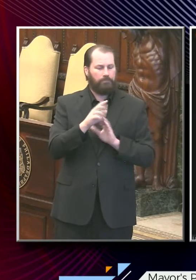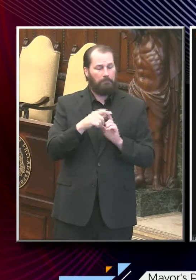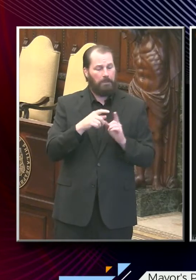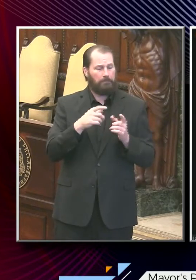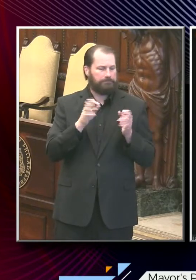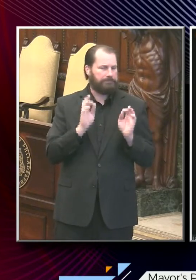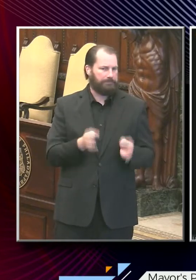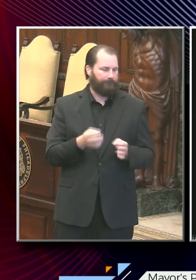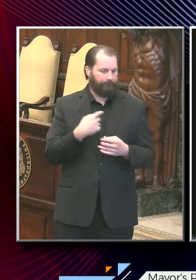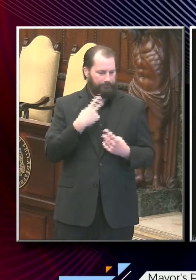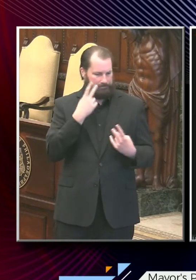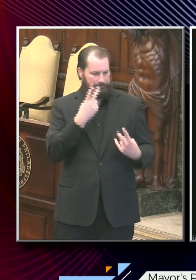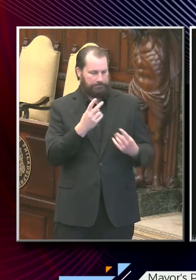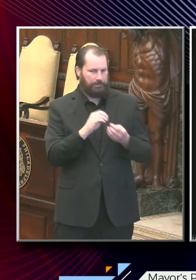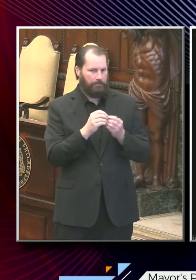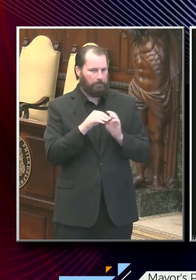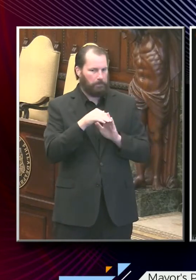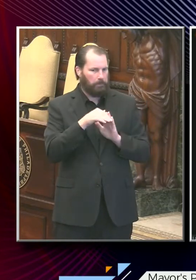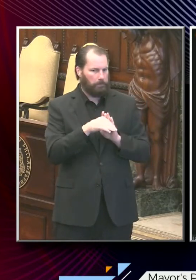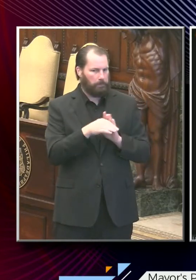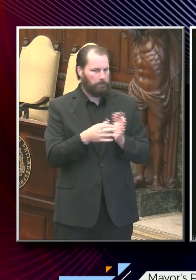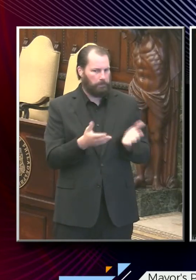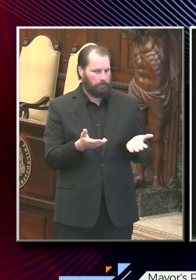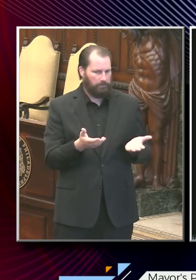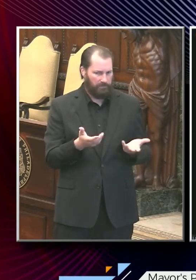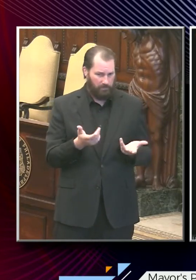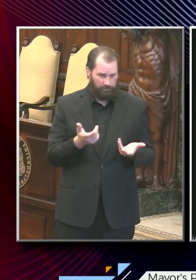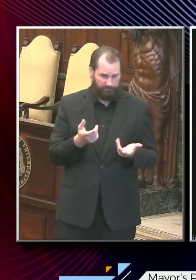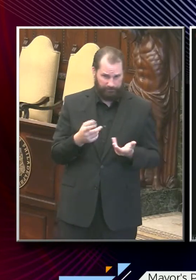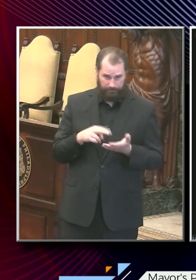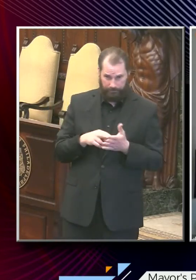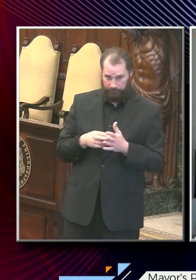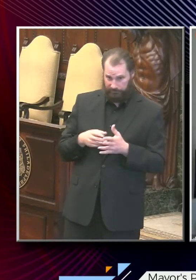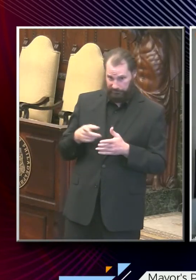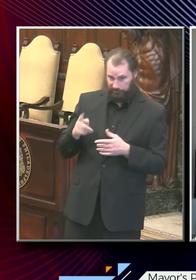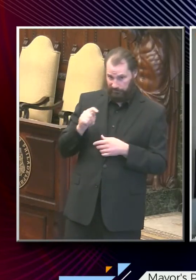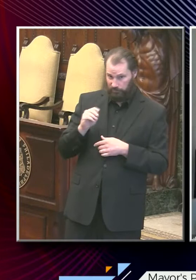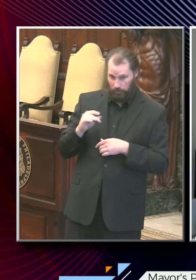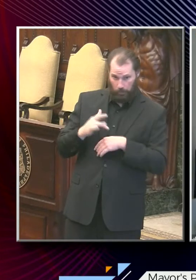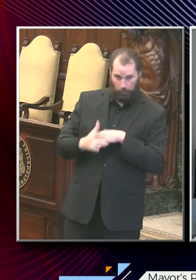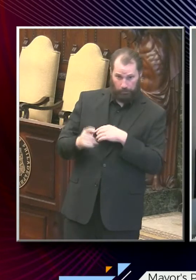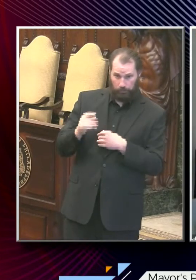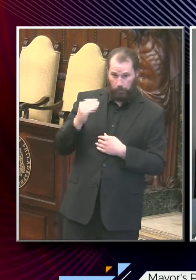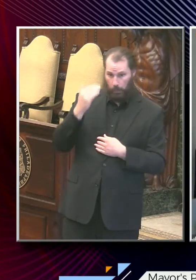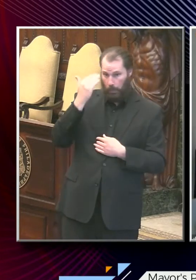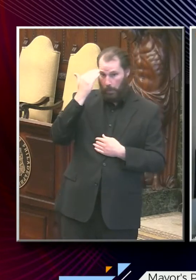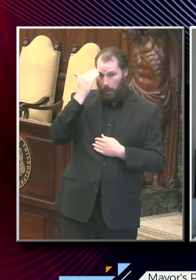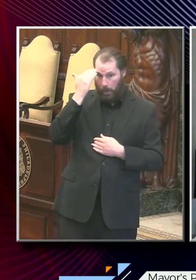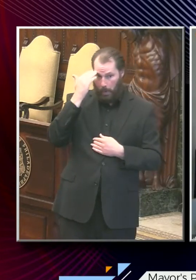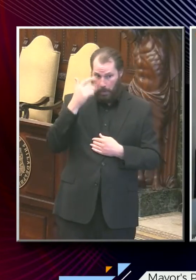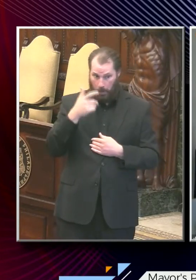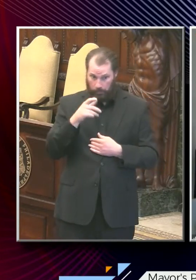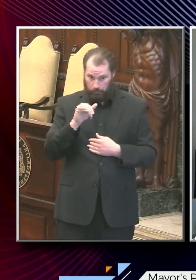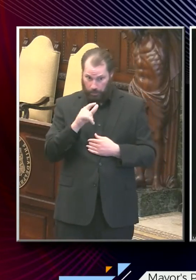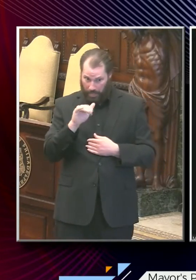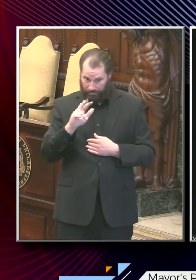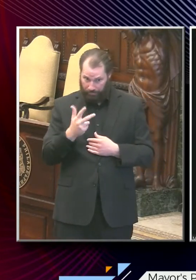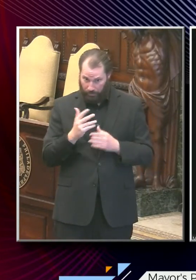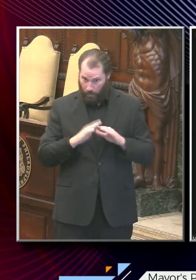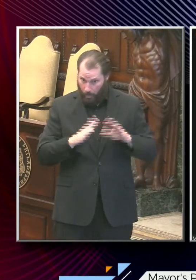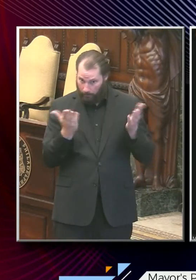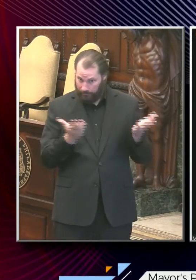But it's still too early to tell whether we're at a plateau right now? Yes. Okay.